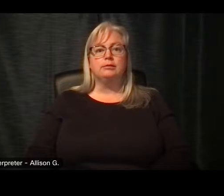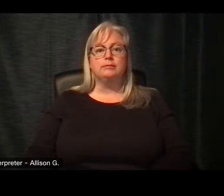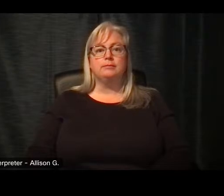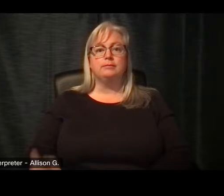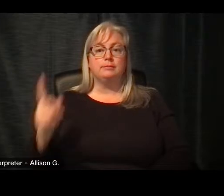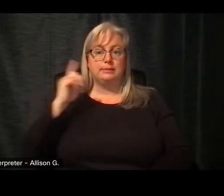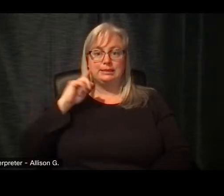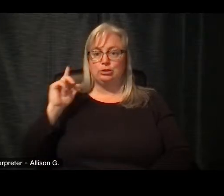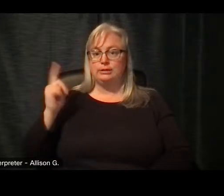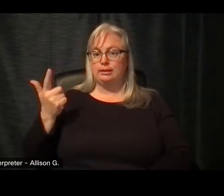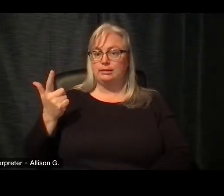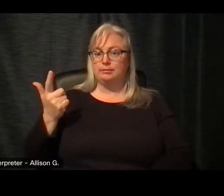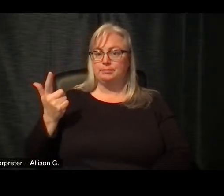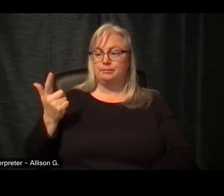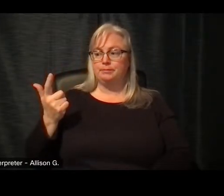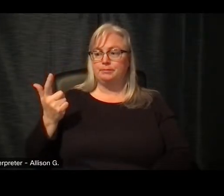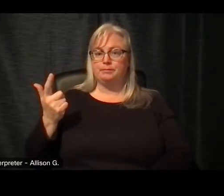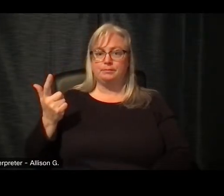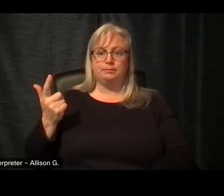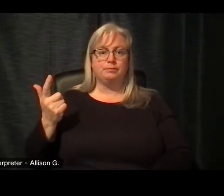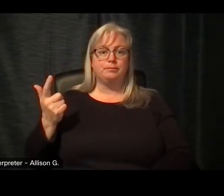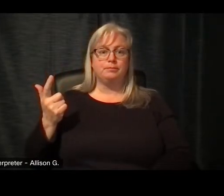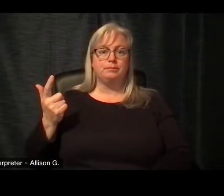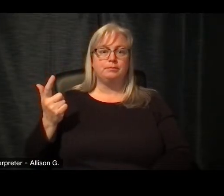Do I have a second?